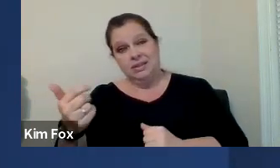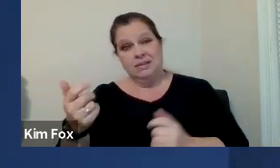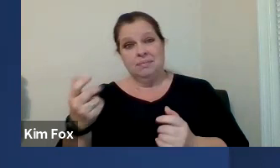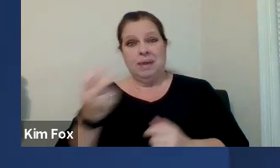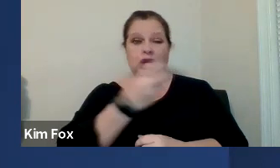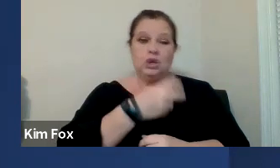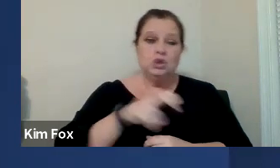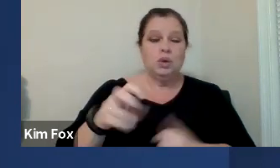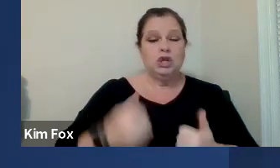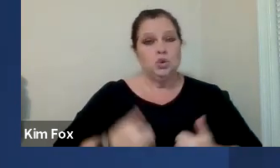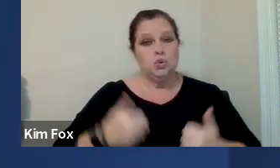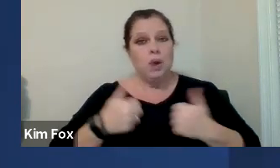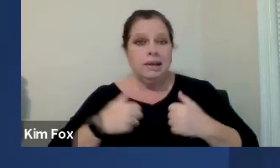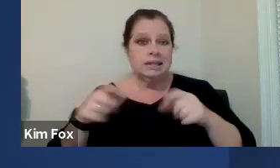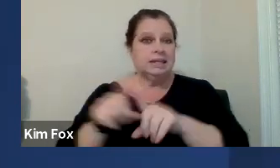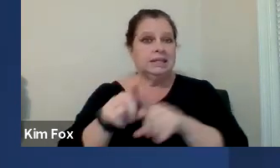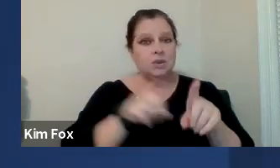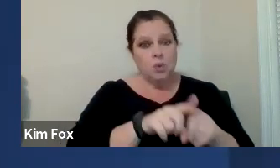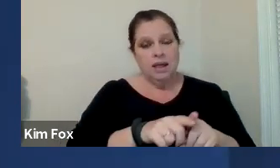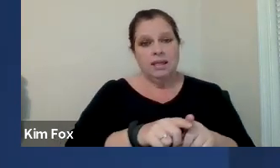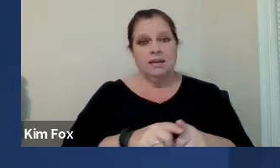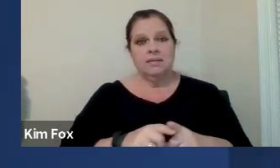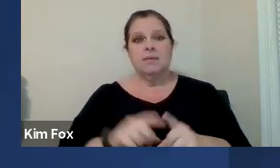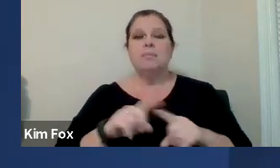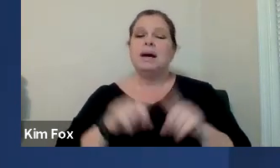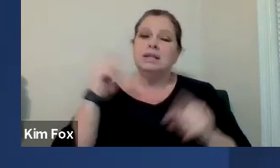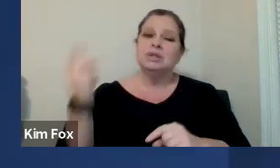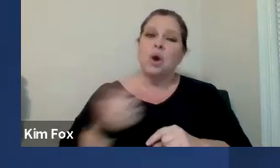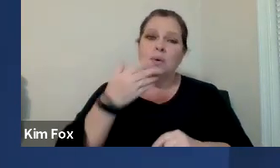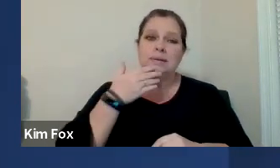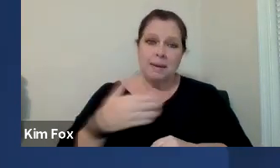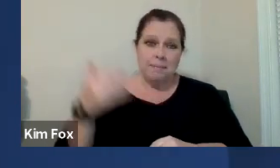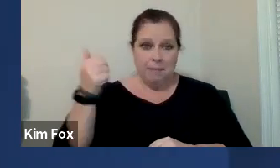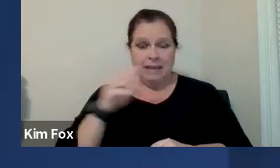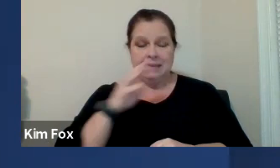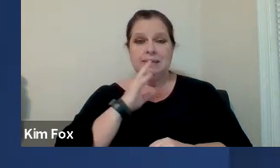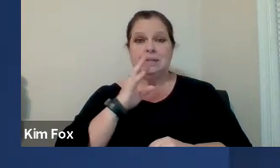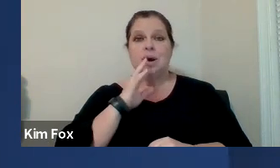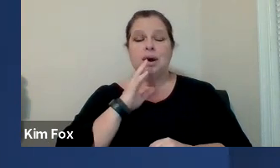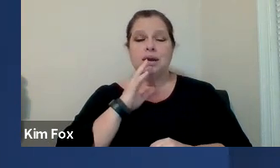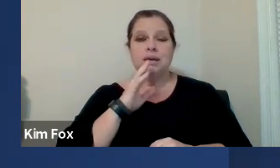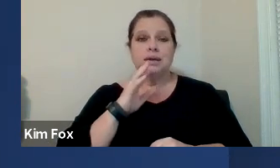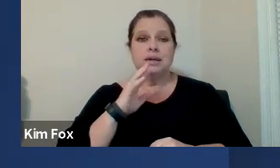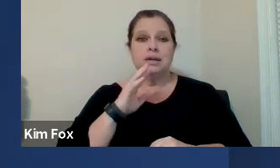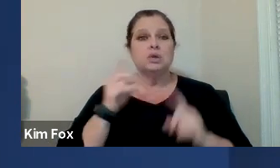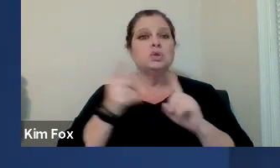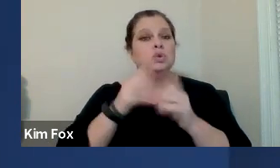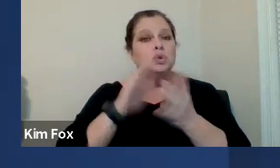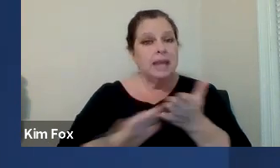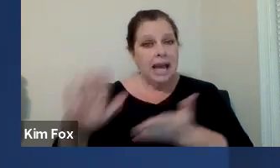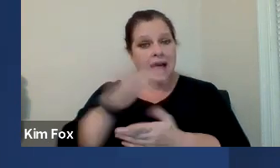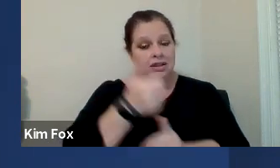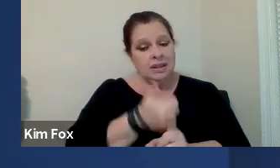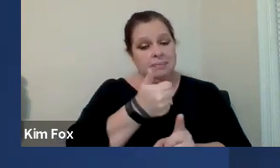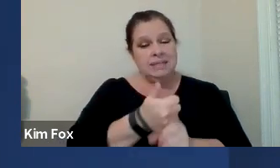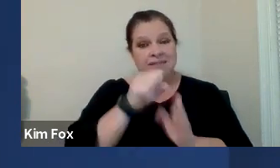your residency as well. But it's always best to talk to the college in the